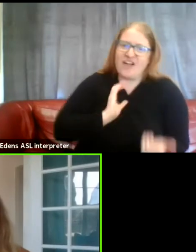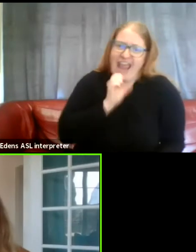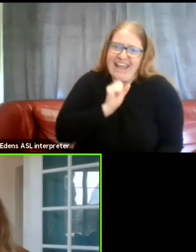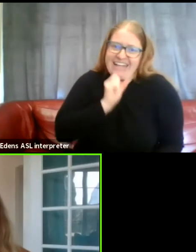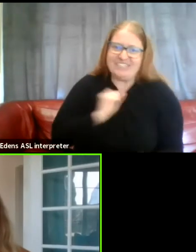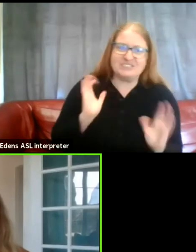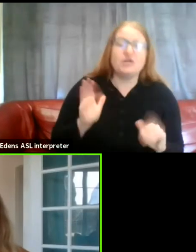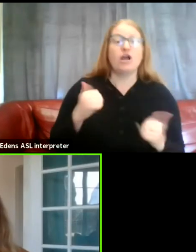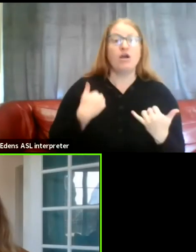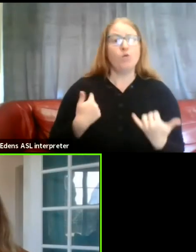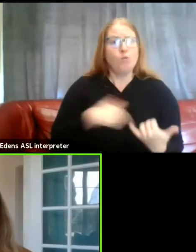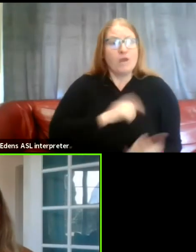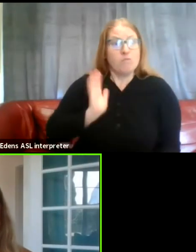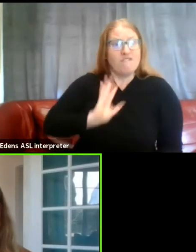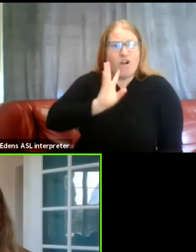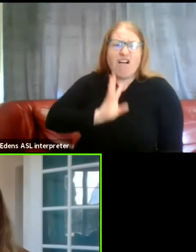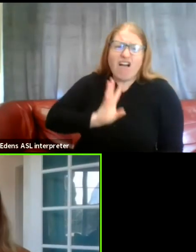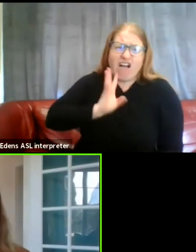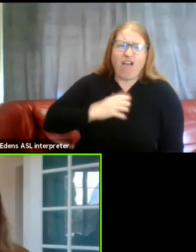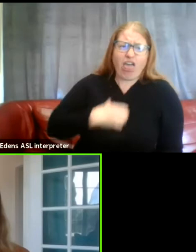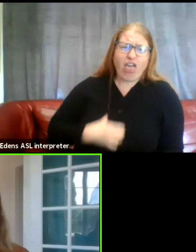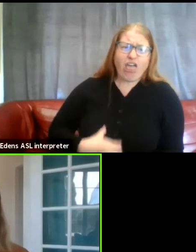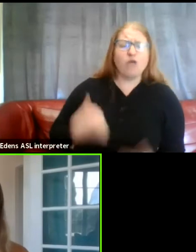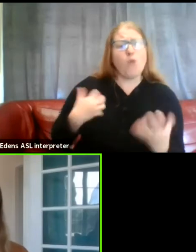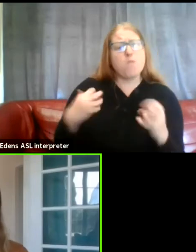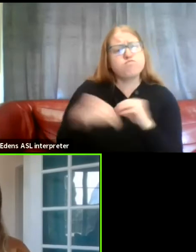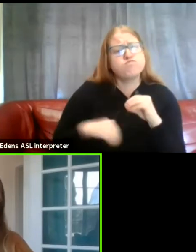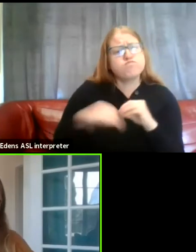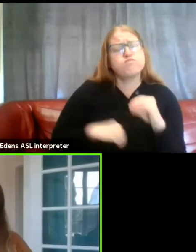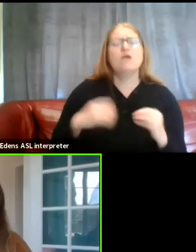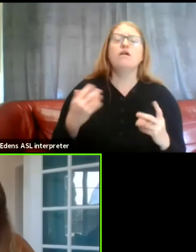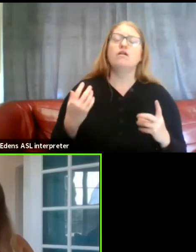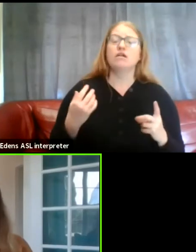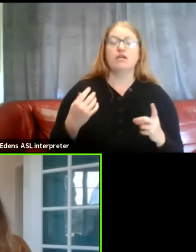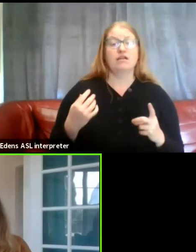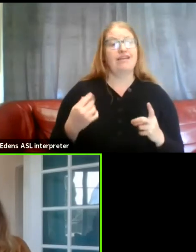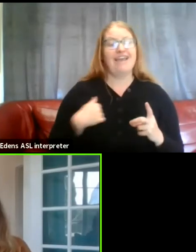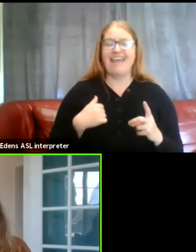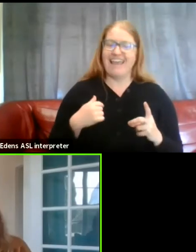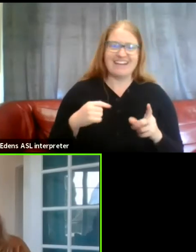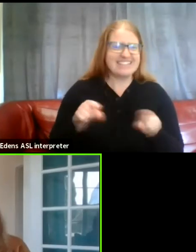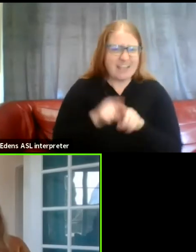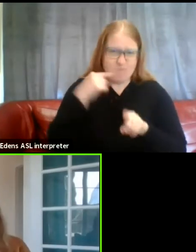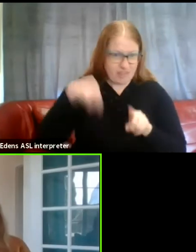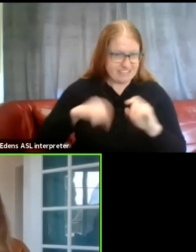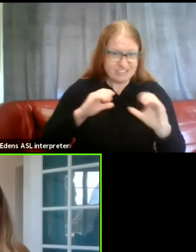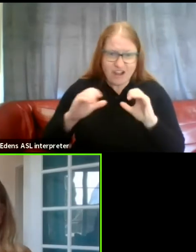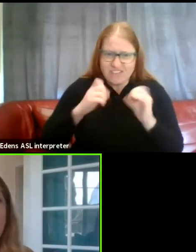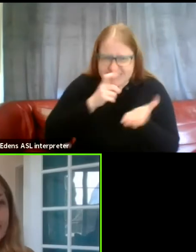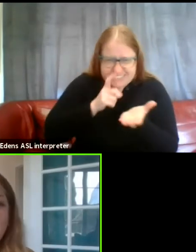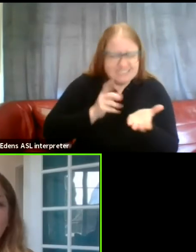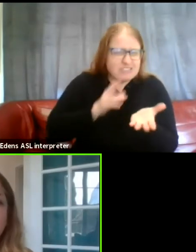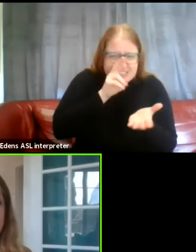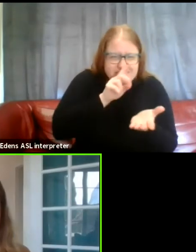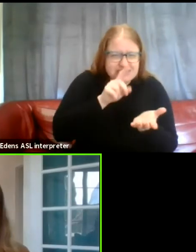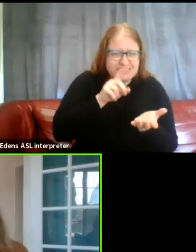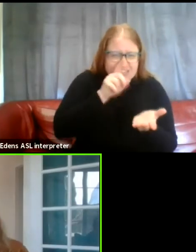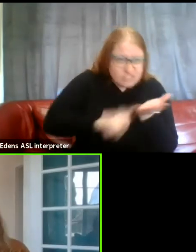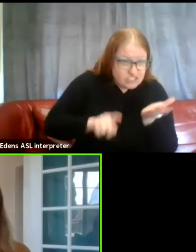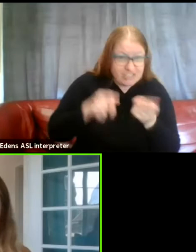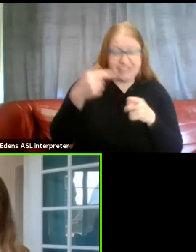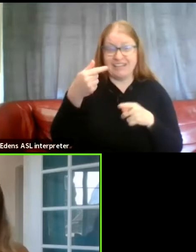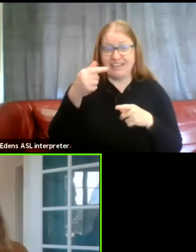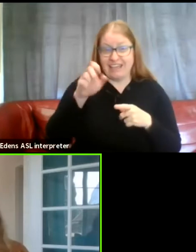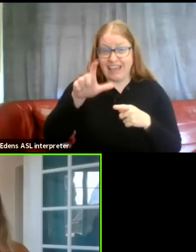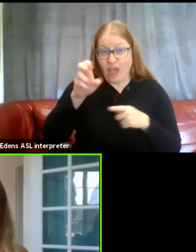we're starved for it. And I went down that rabbit hole too, to try to deter for this, preparing for this conversation, is she or isn't she? Are Ross